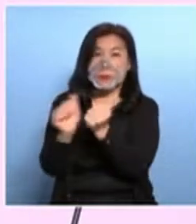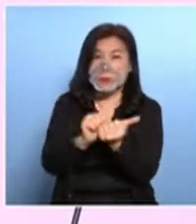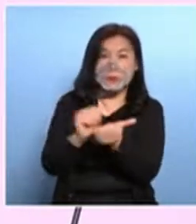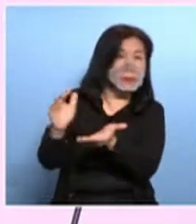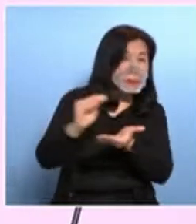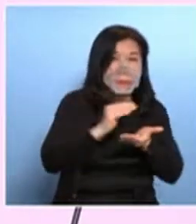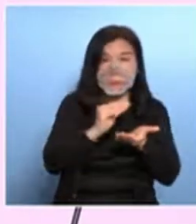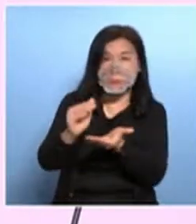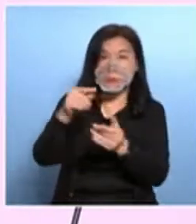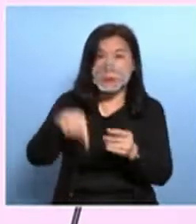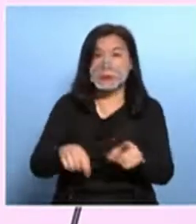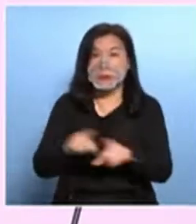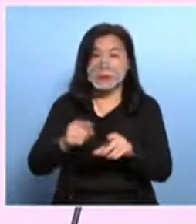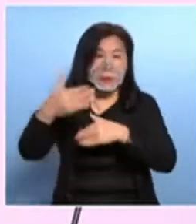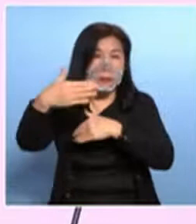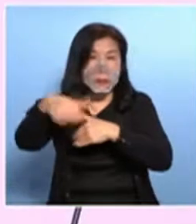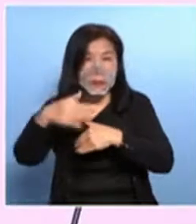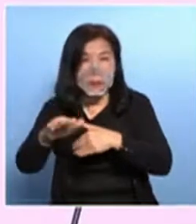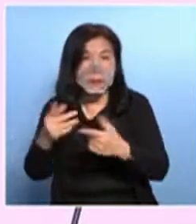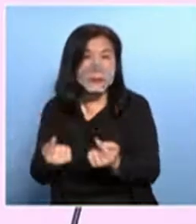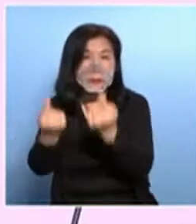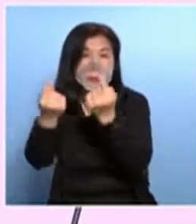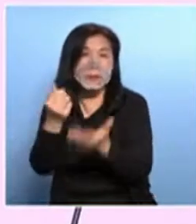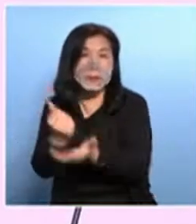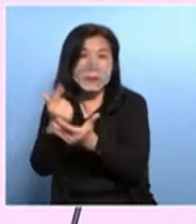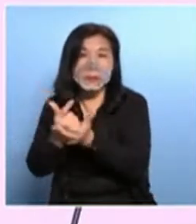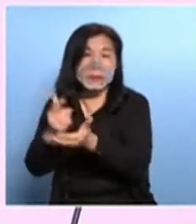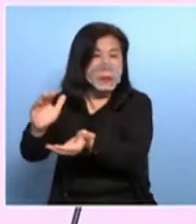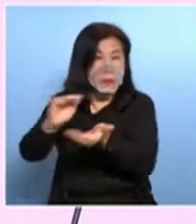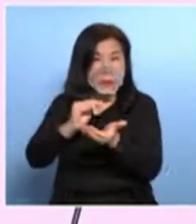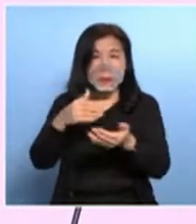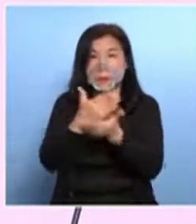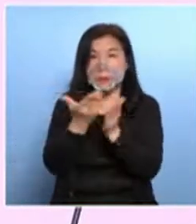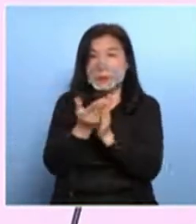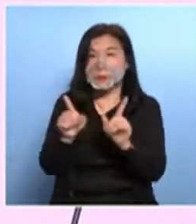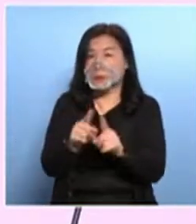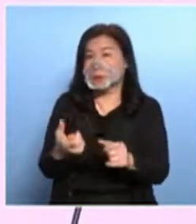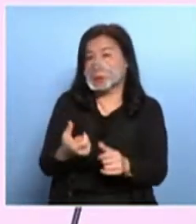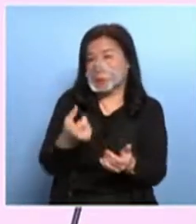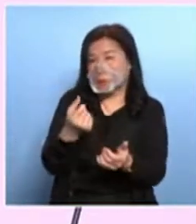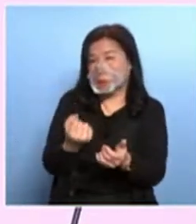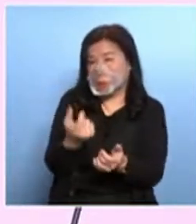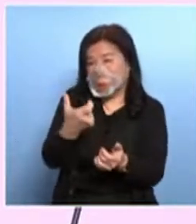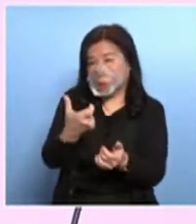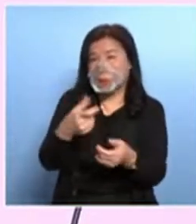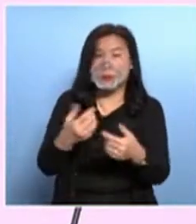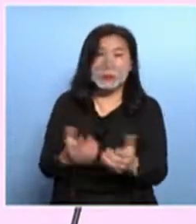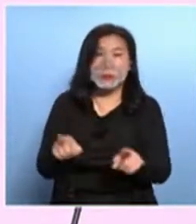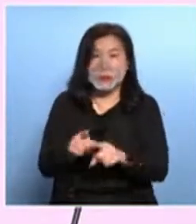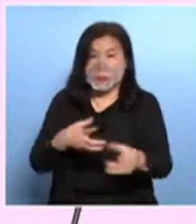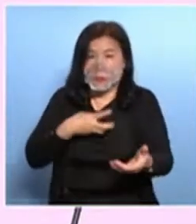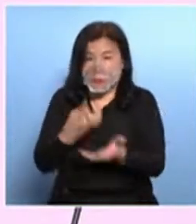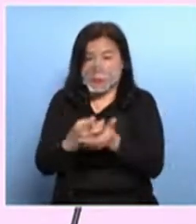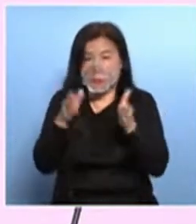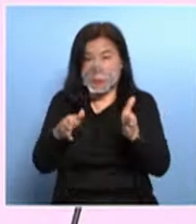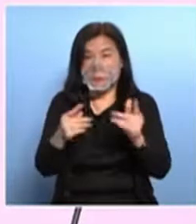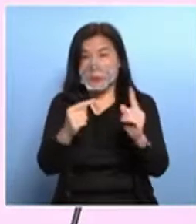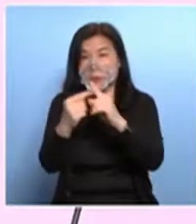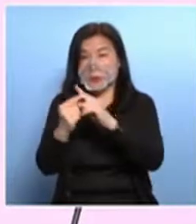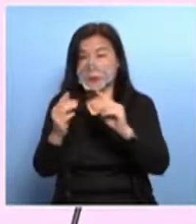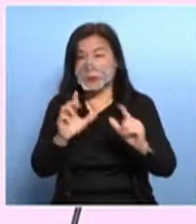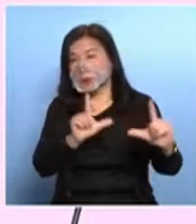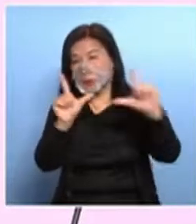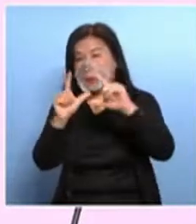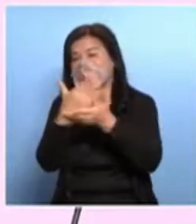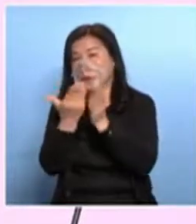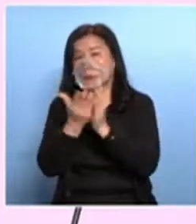that the supply of many daily necessities relies on imports, we should keep in view the impacts brought by